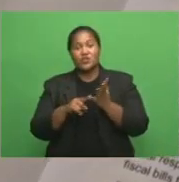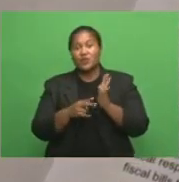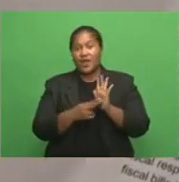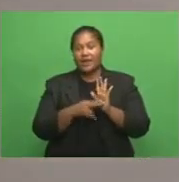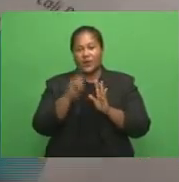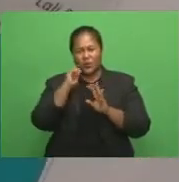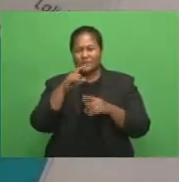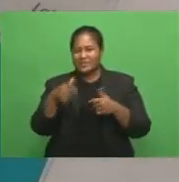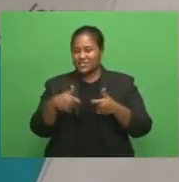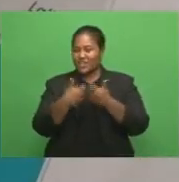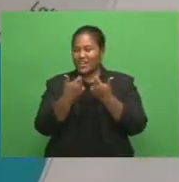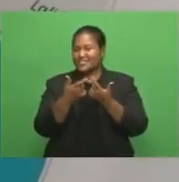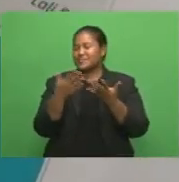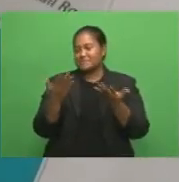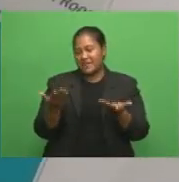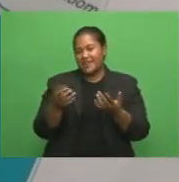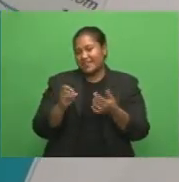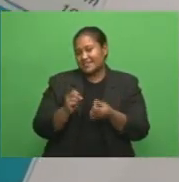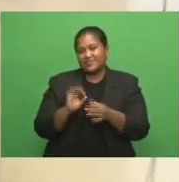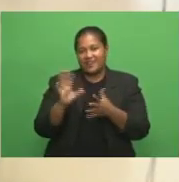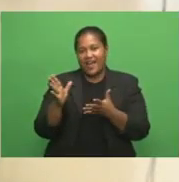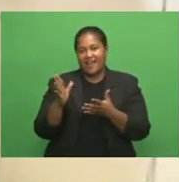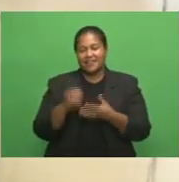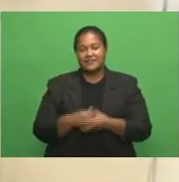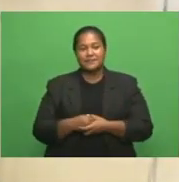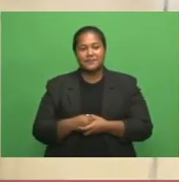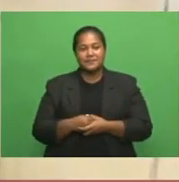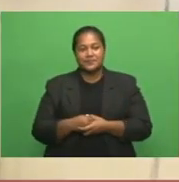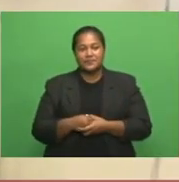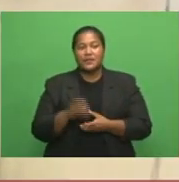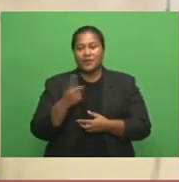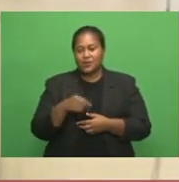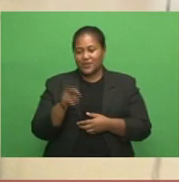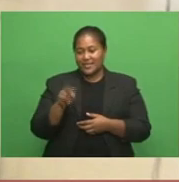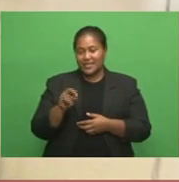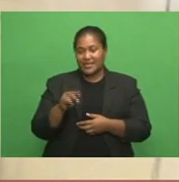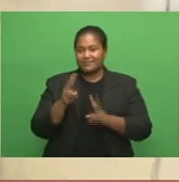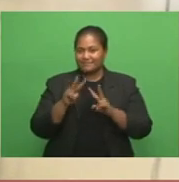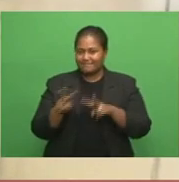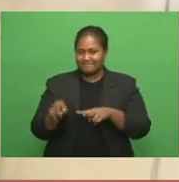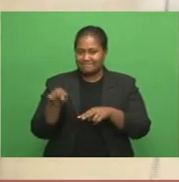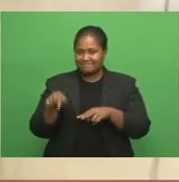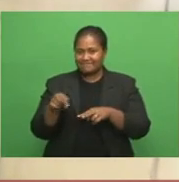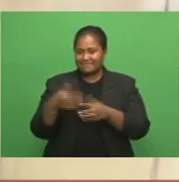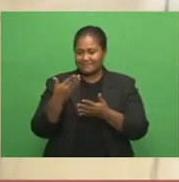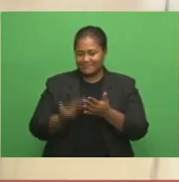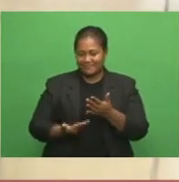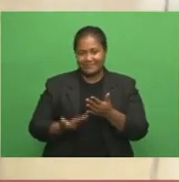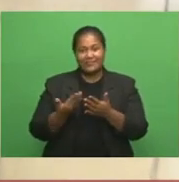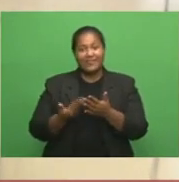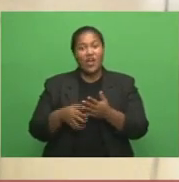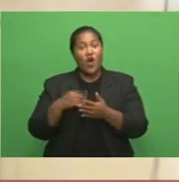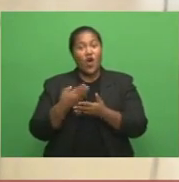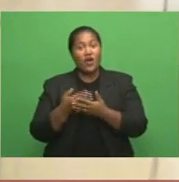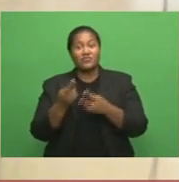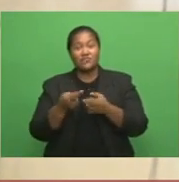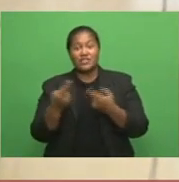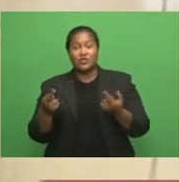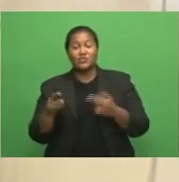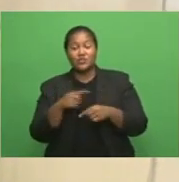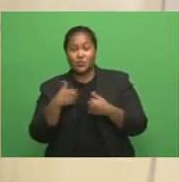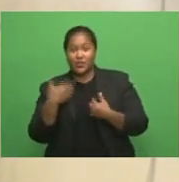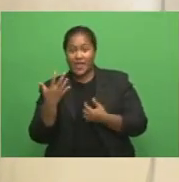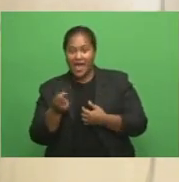is necessary. We will need to look at the utilization of the resources we have very